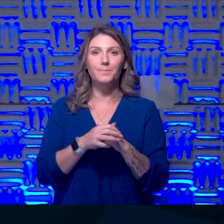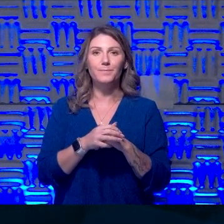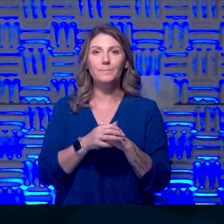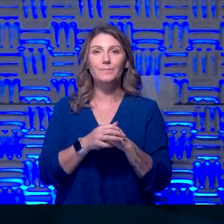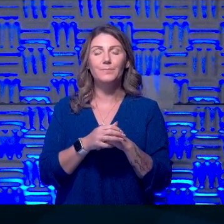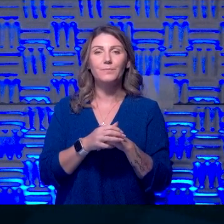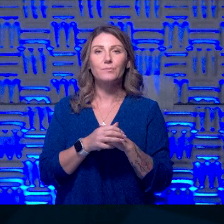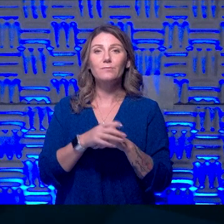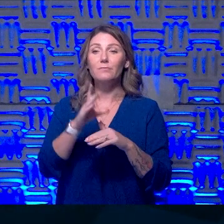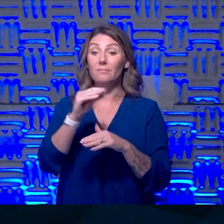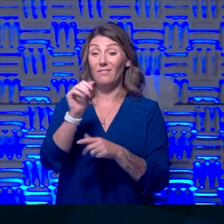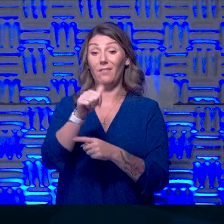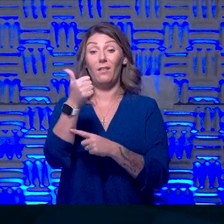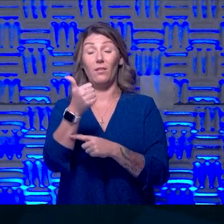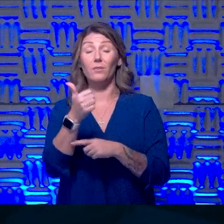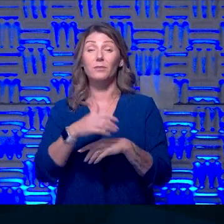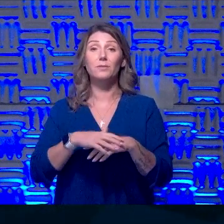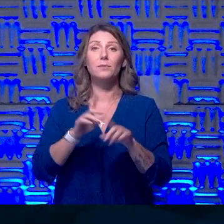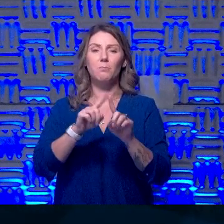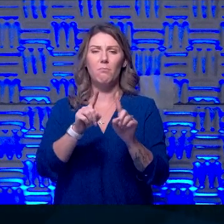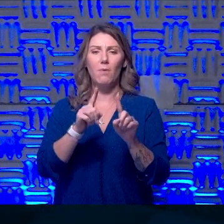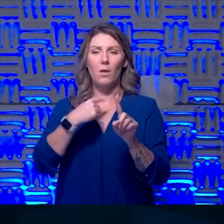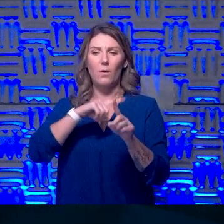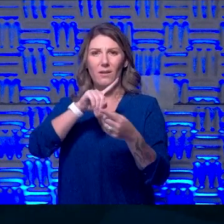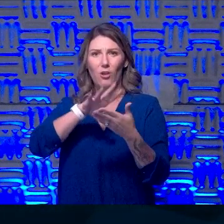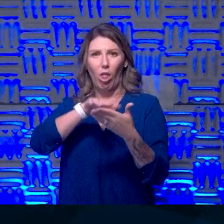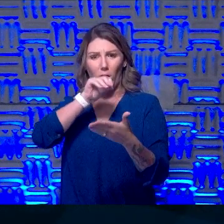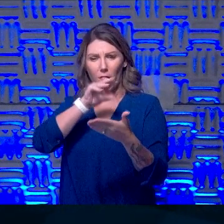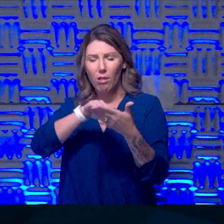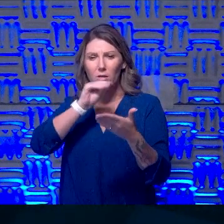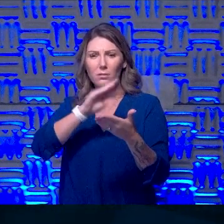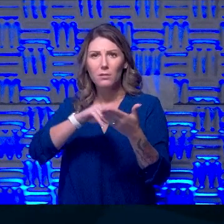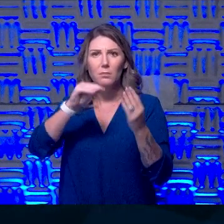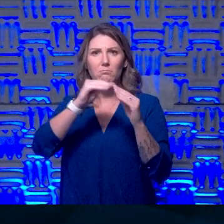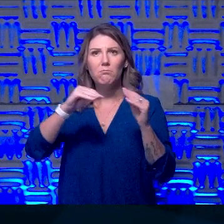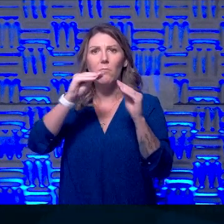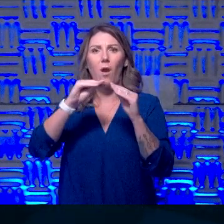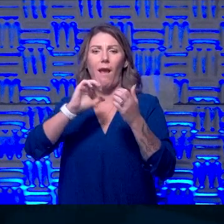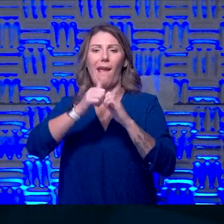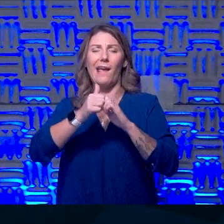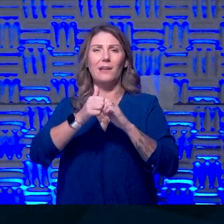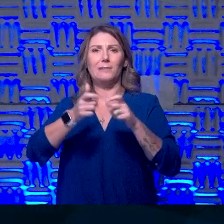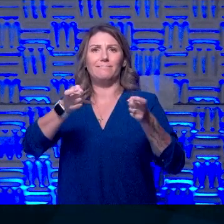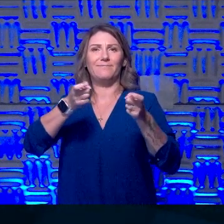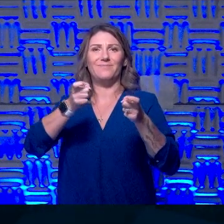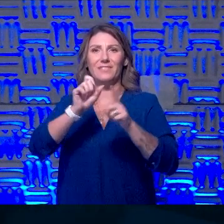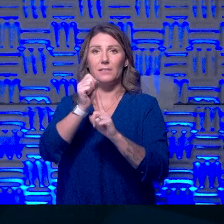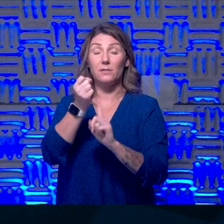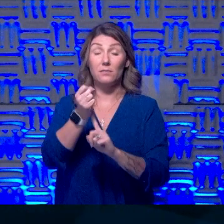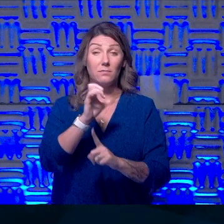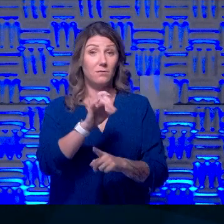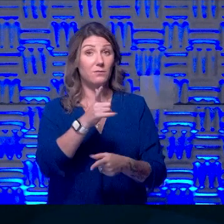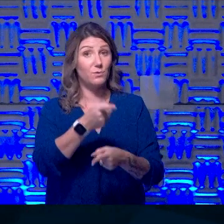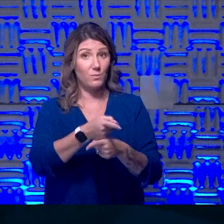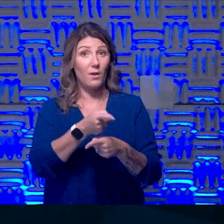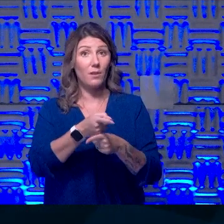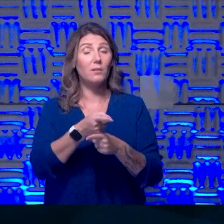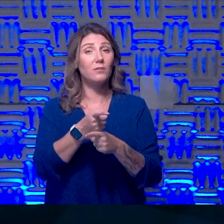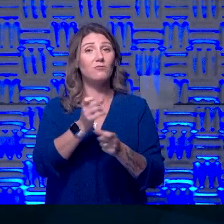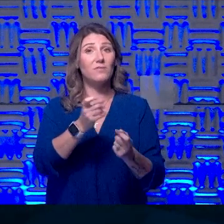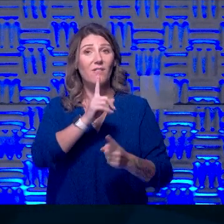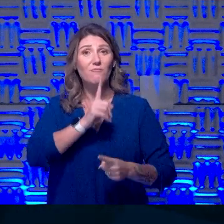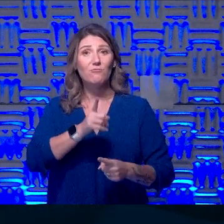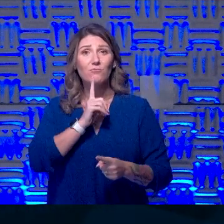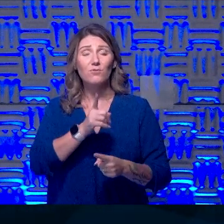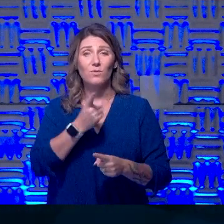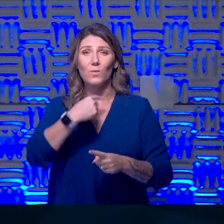others. But I think we're learning better how to deal with this situation. Yeah, and I think that's right. There is a lot of truth in that.